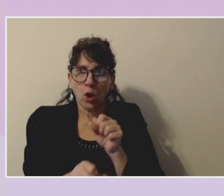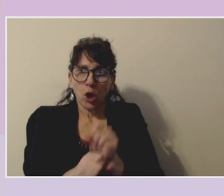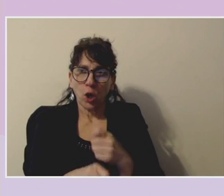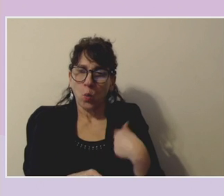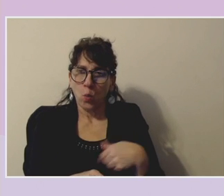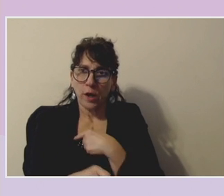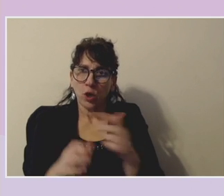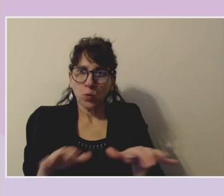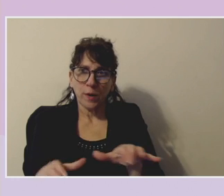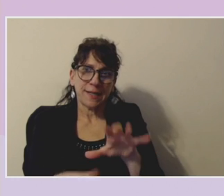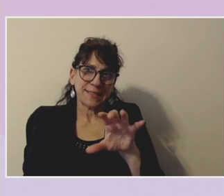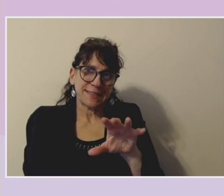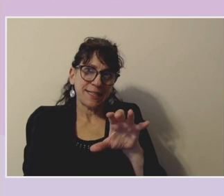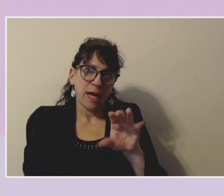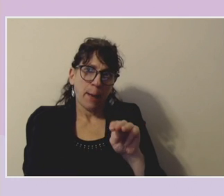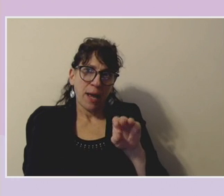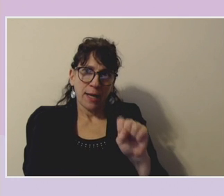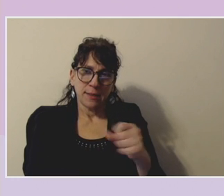CMS have been doing,